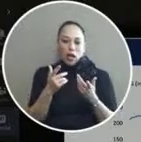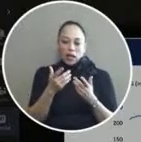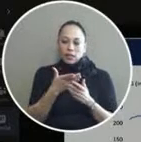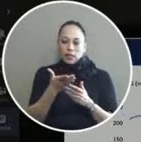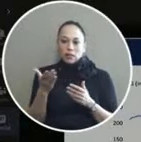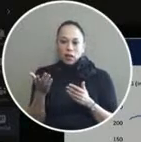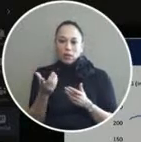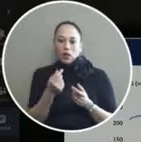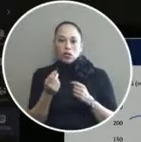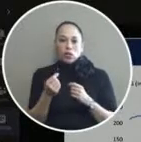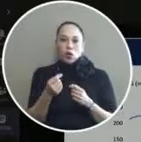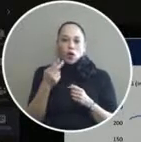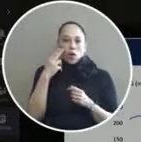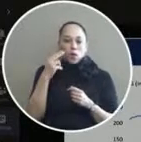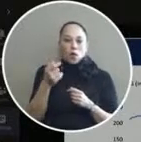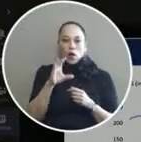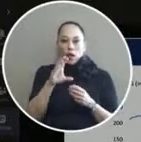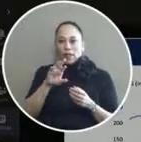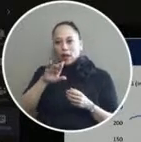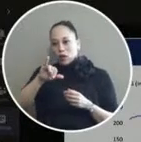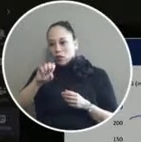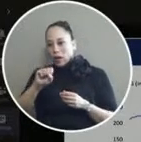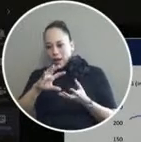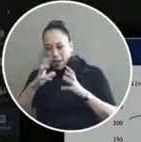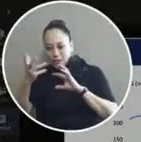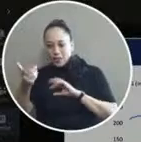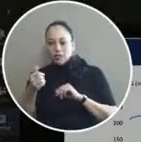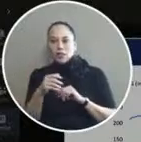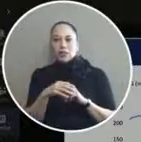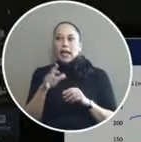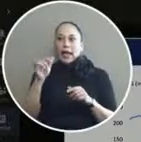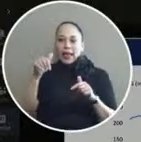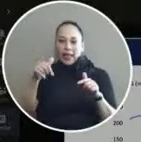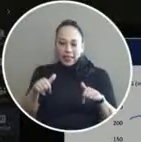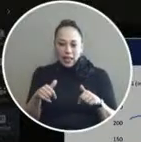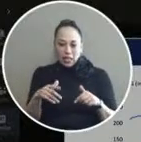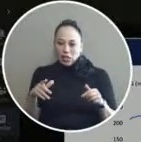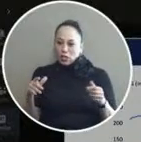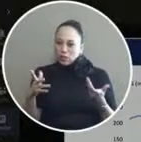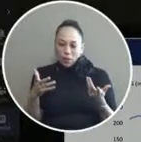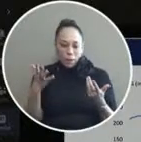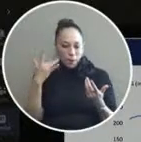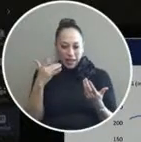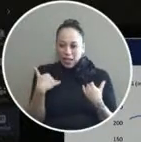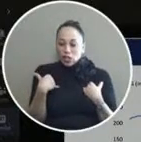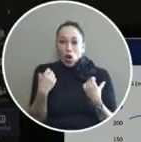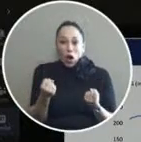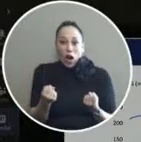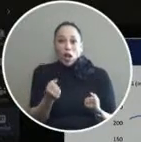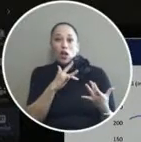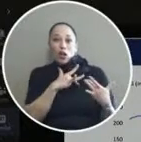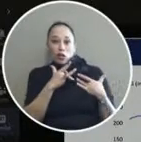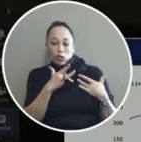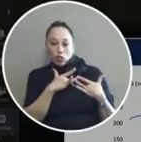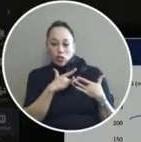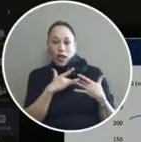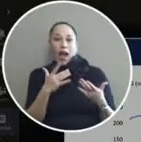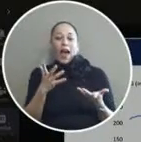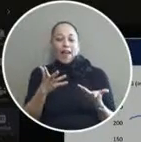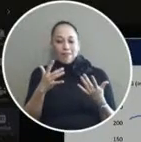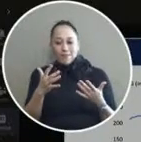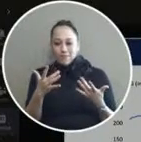by housing bubble crisis, banking crisis. This is just completely driven by the health concerns and the health